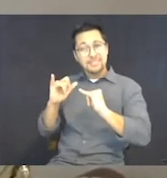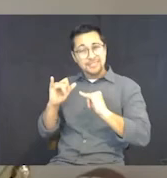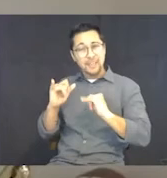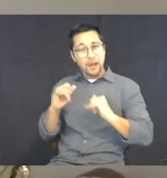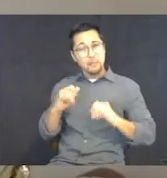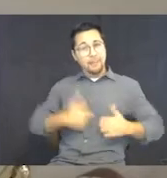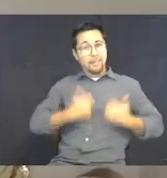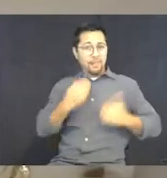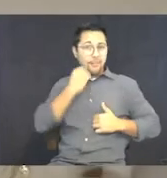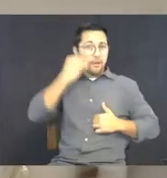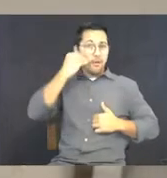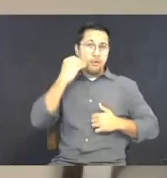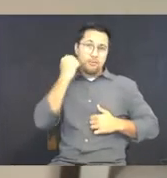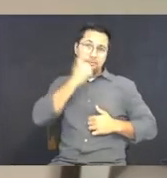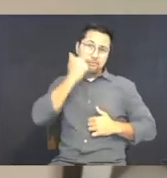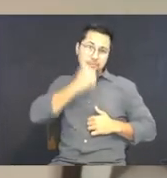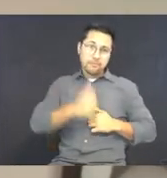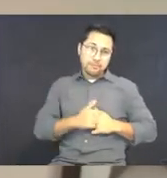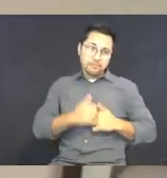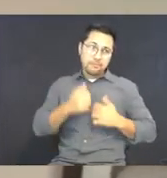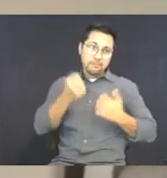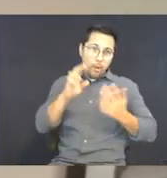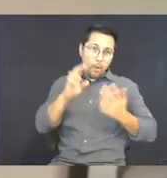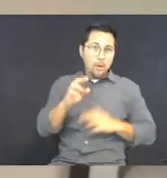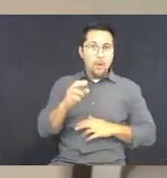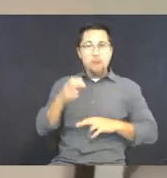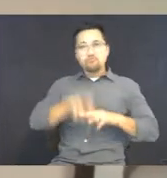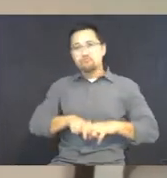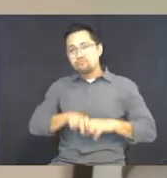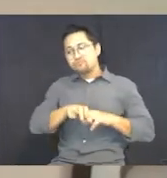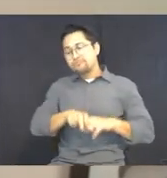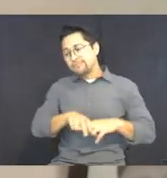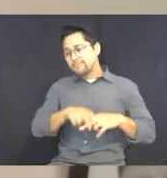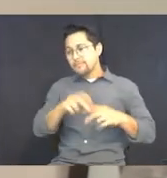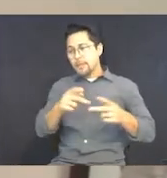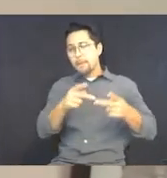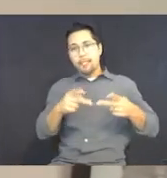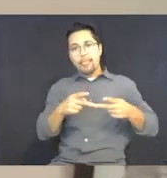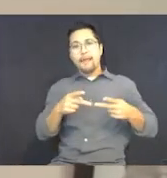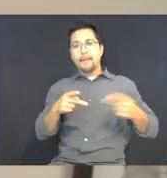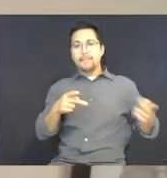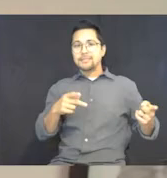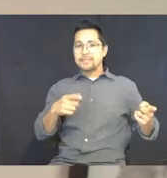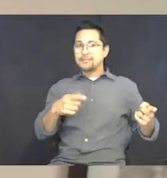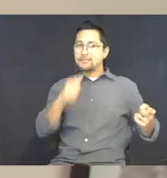not live in the disability world give our